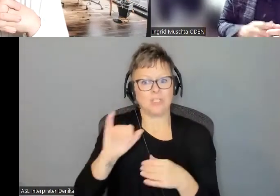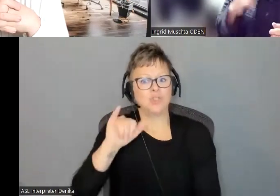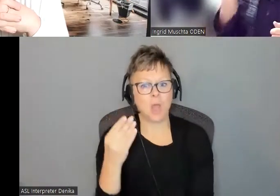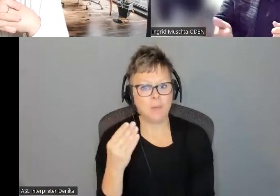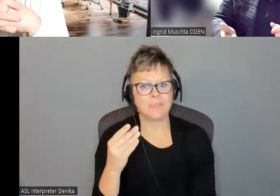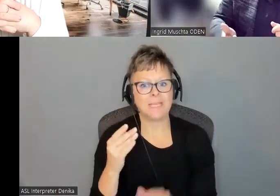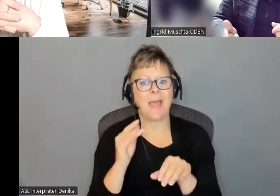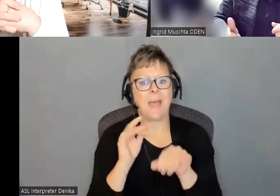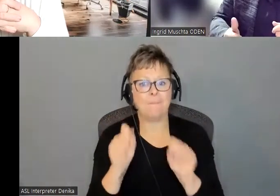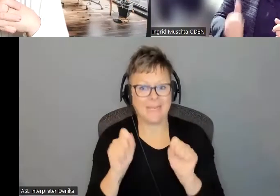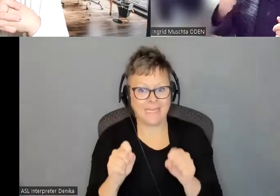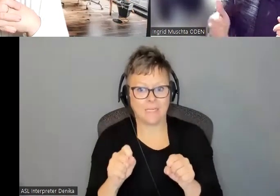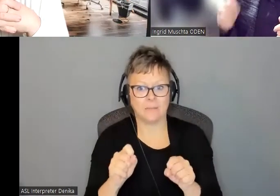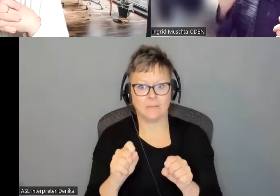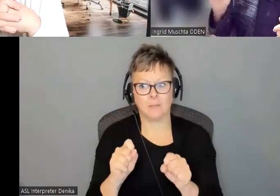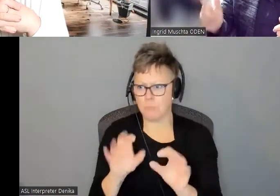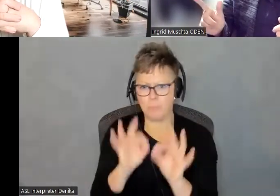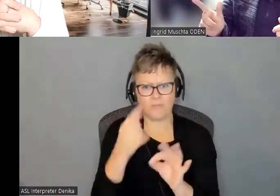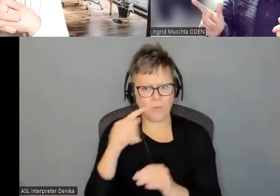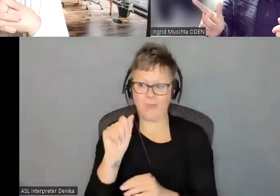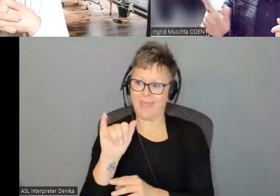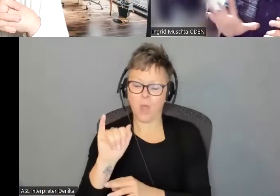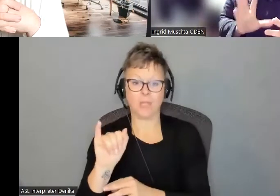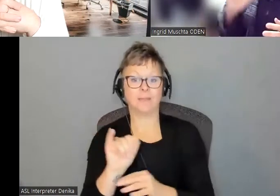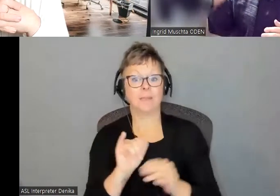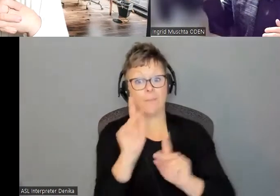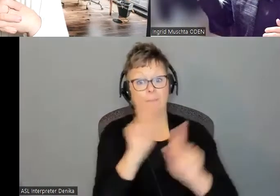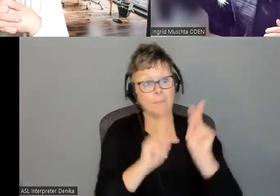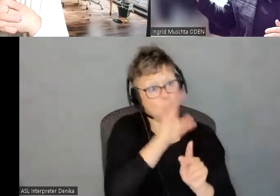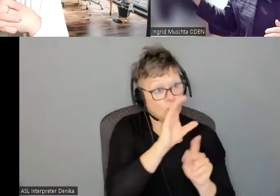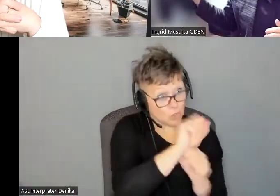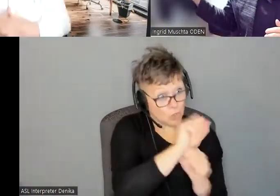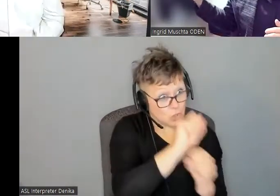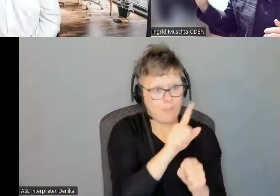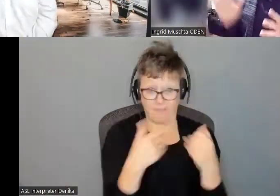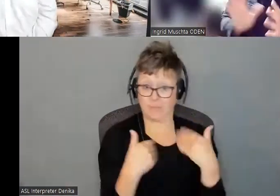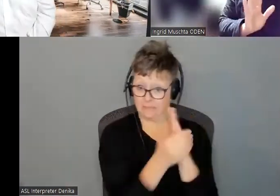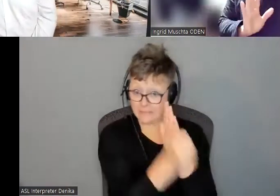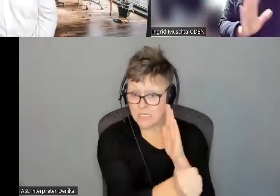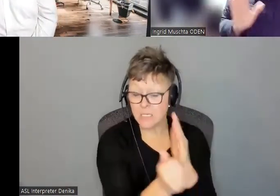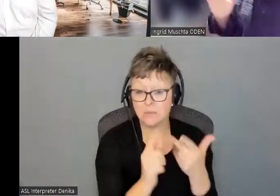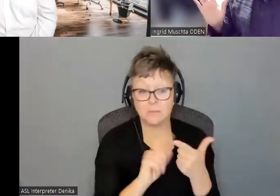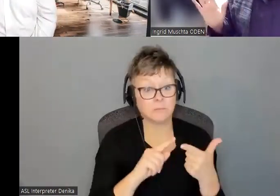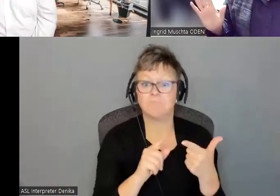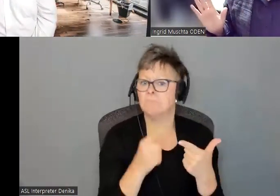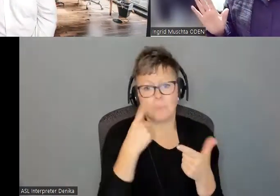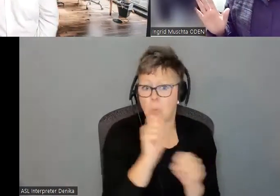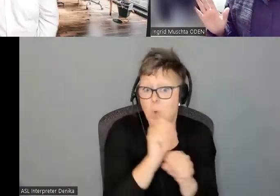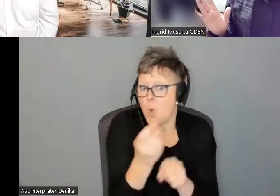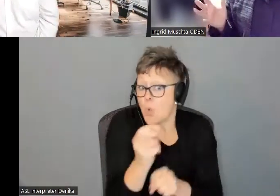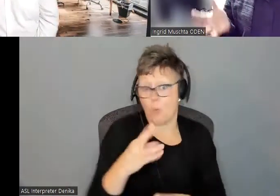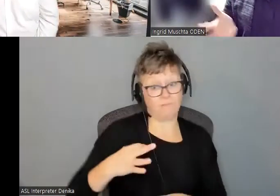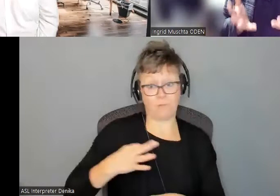AI for job seekers who have the talents and the skills, whether it was through volunteering or simple things at